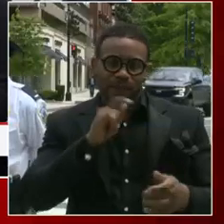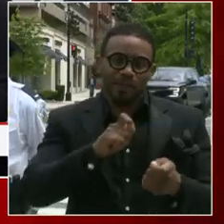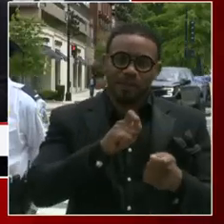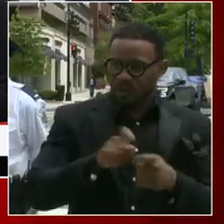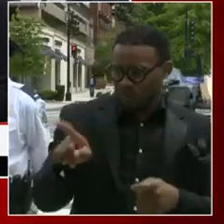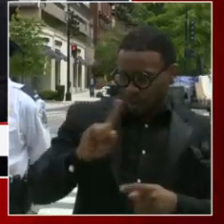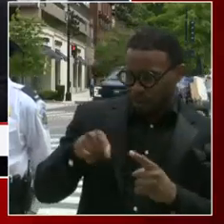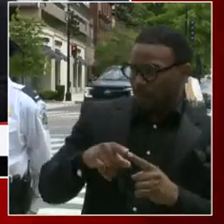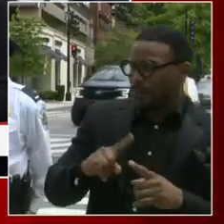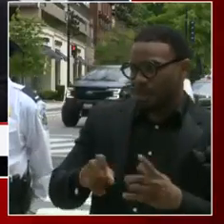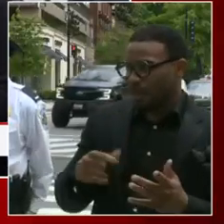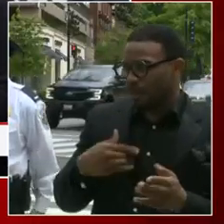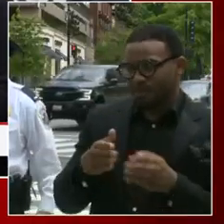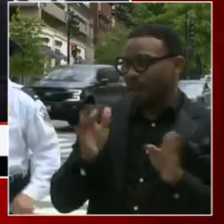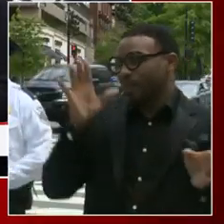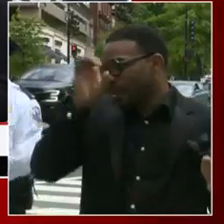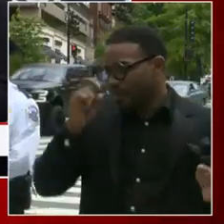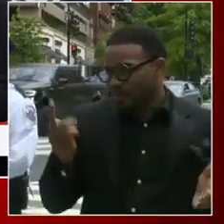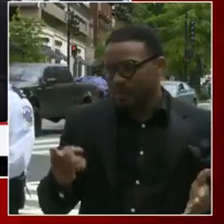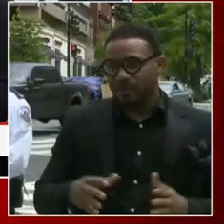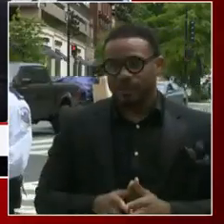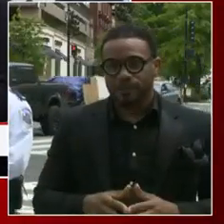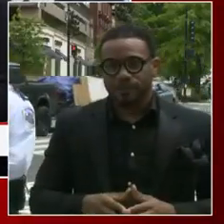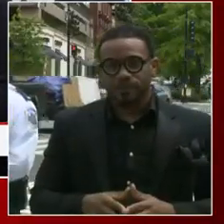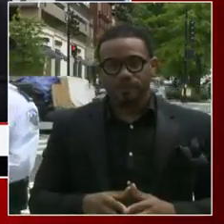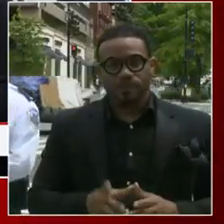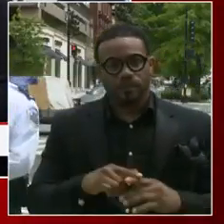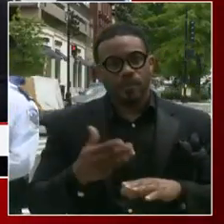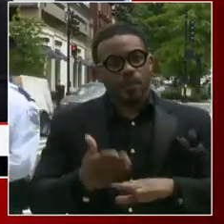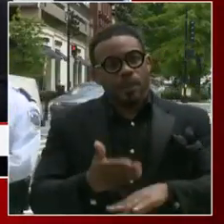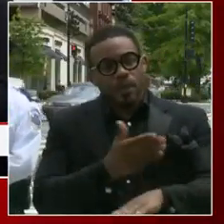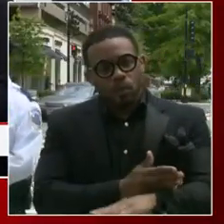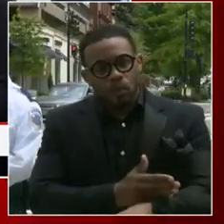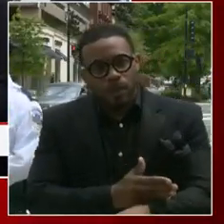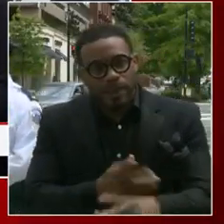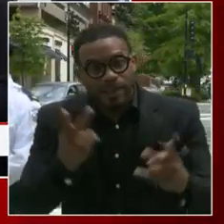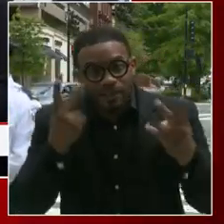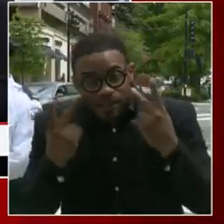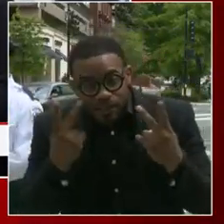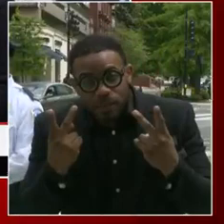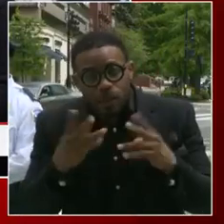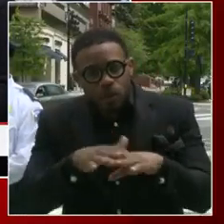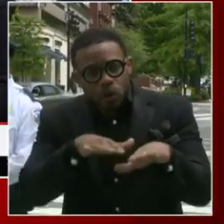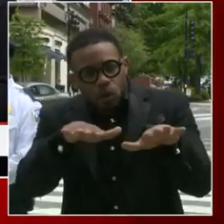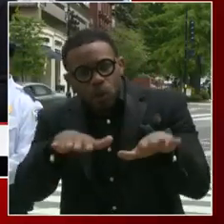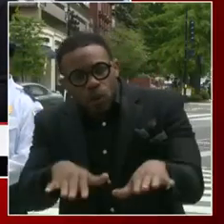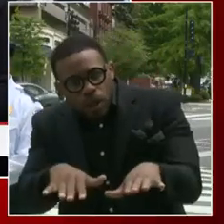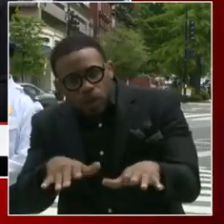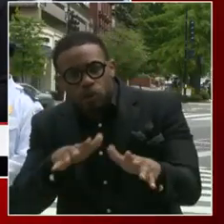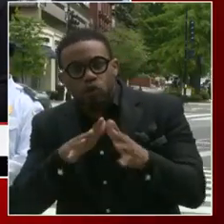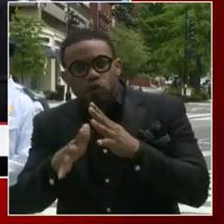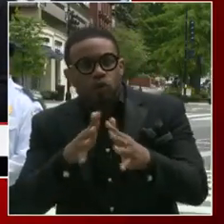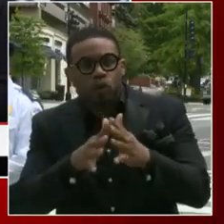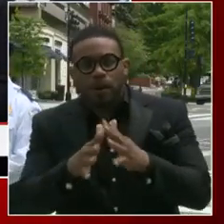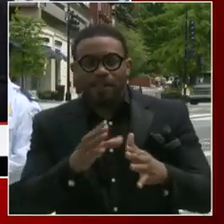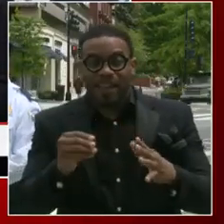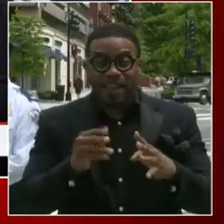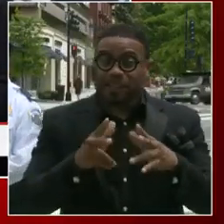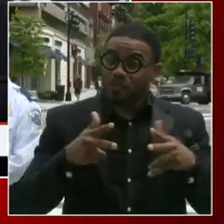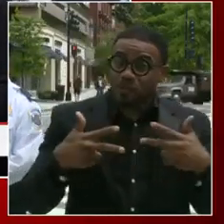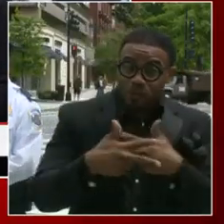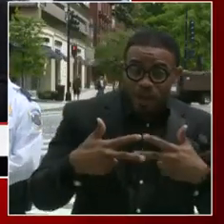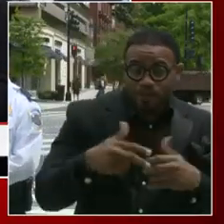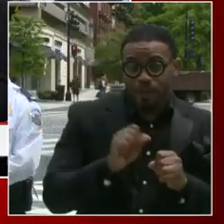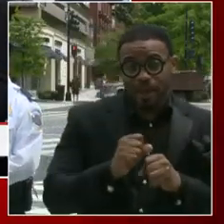specifically what you're talking about, I'm guessing at some of these. Improving the visibility, slowing down traffic,